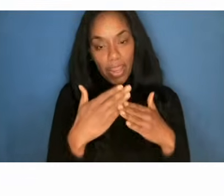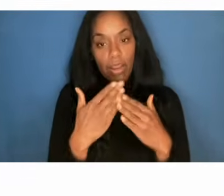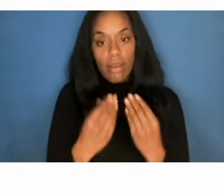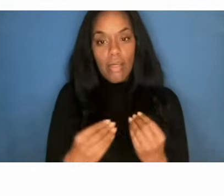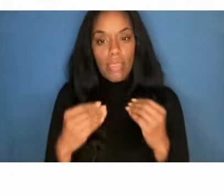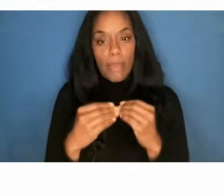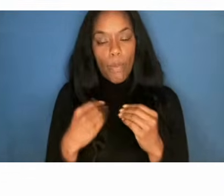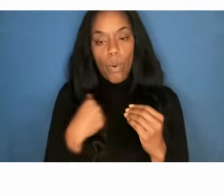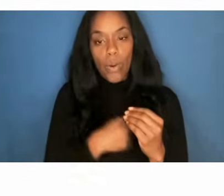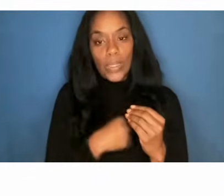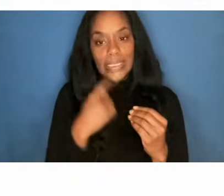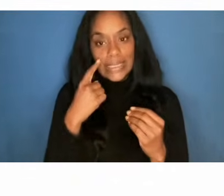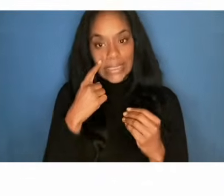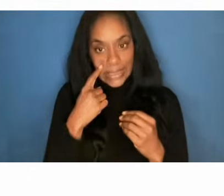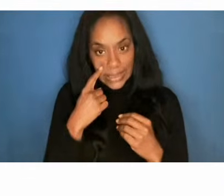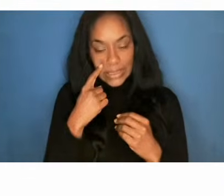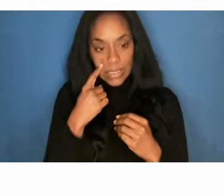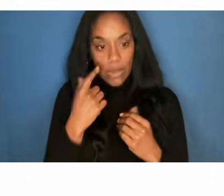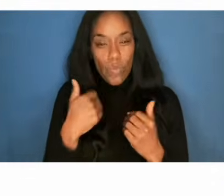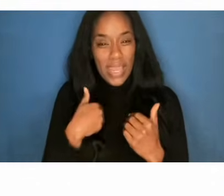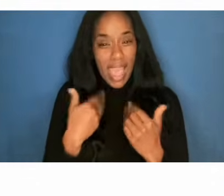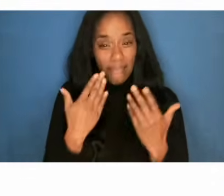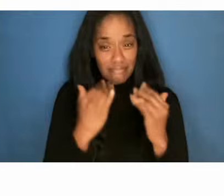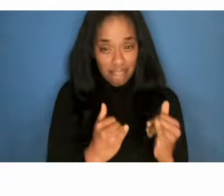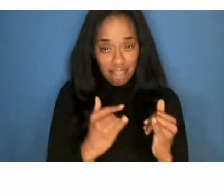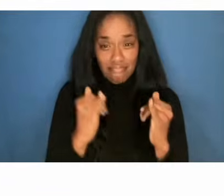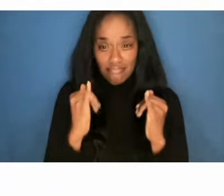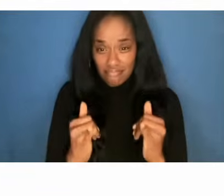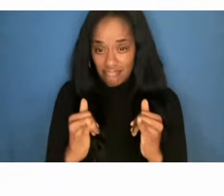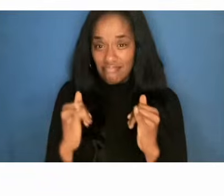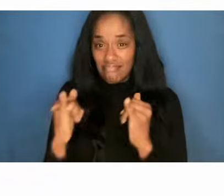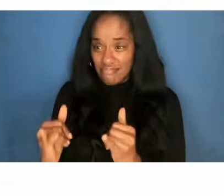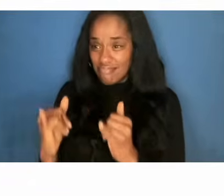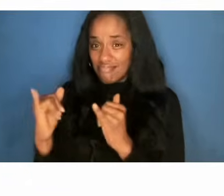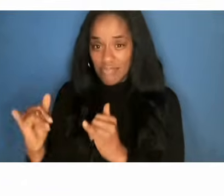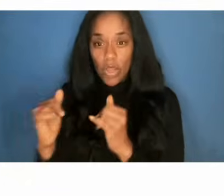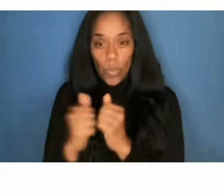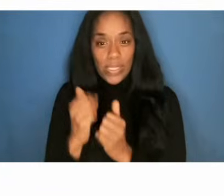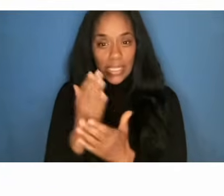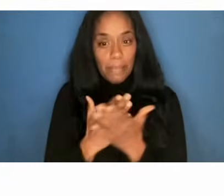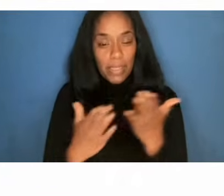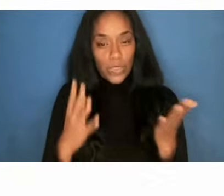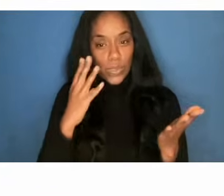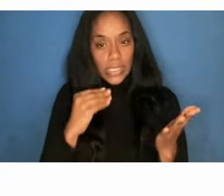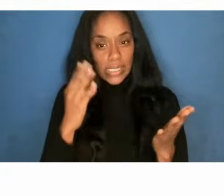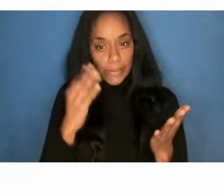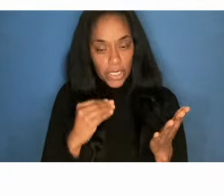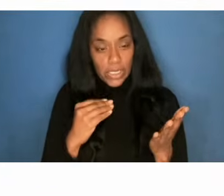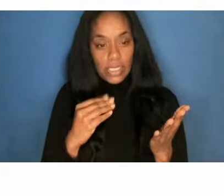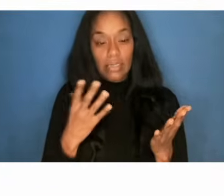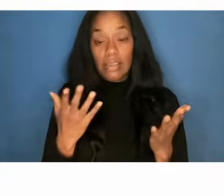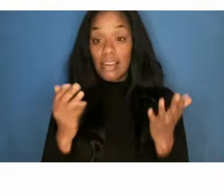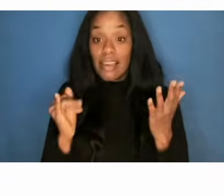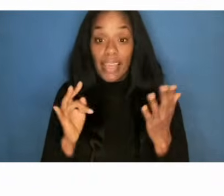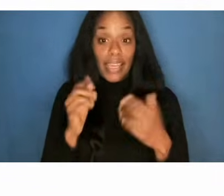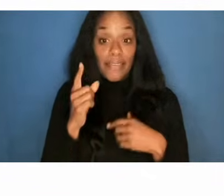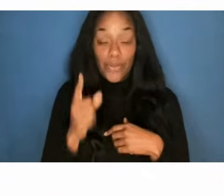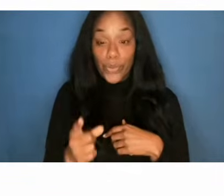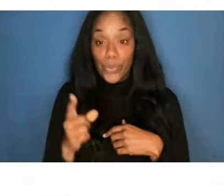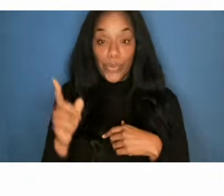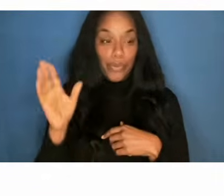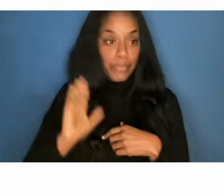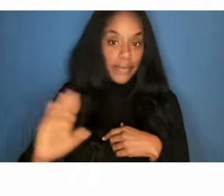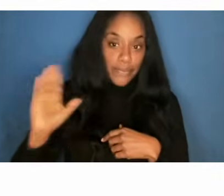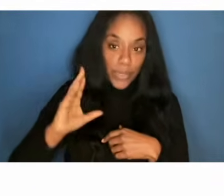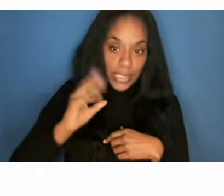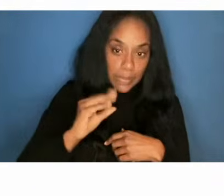we see we have similarities with the things that we're facing with other people, whether they've gone through them before, they're currently going through